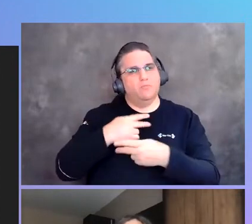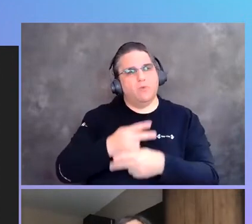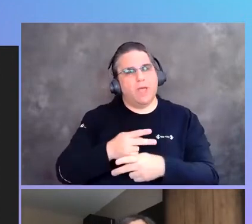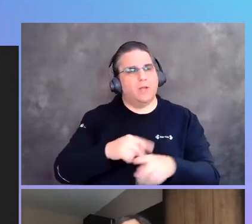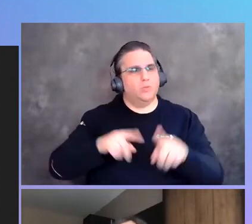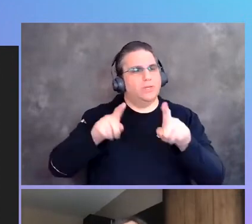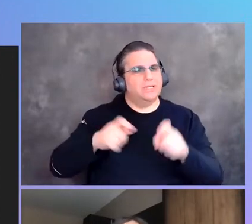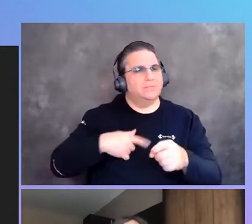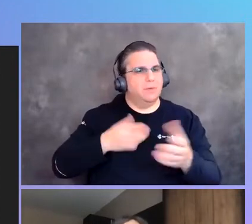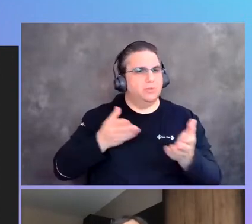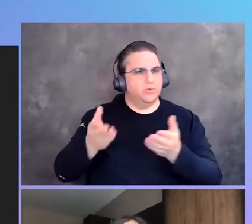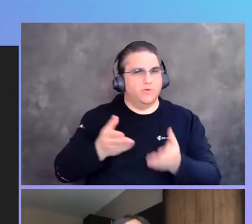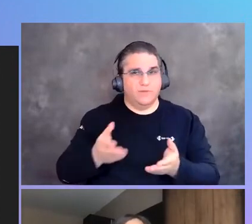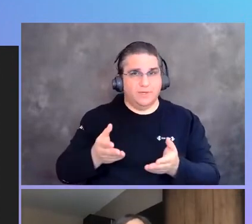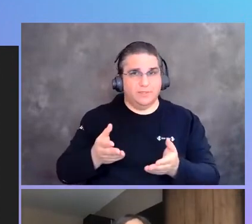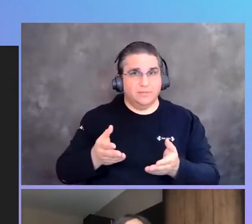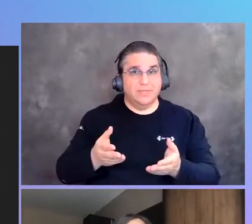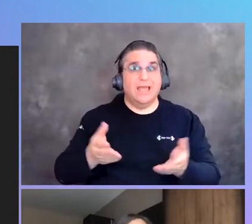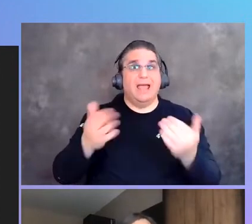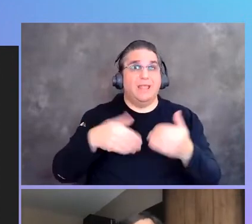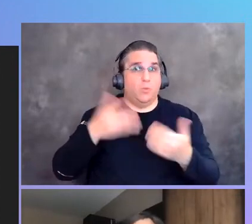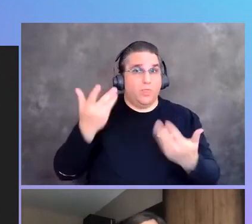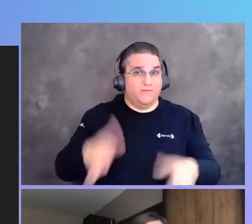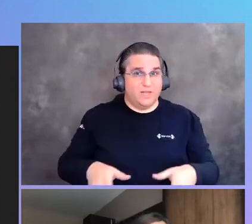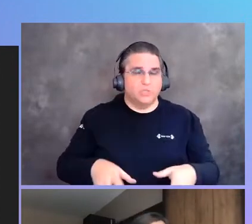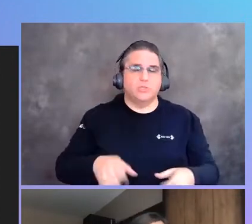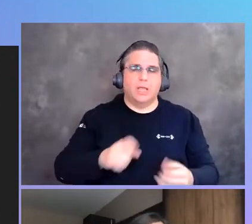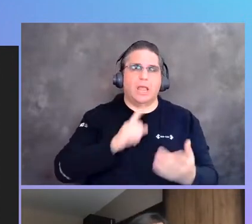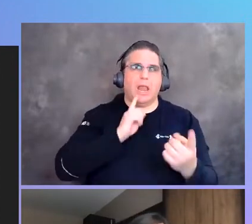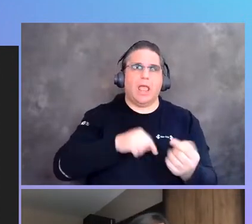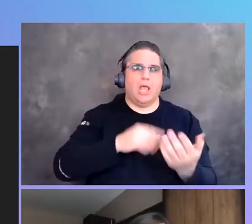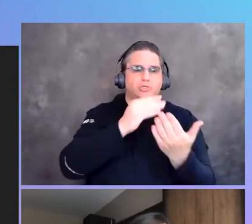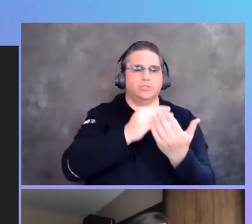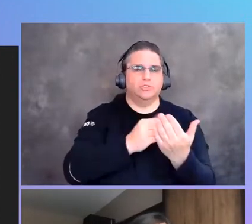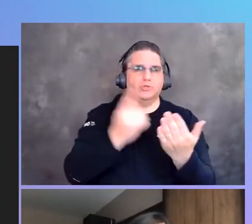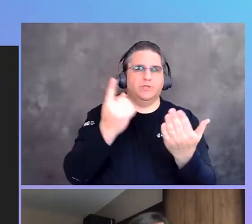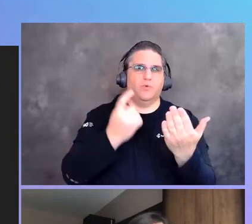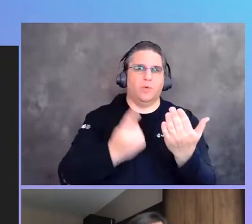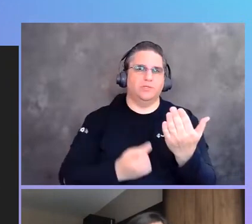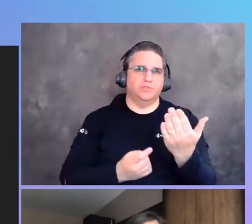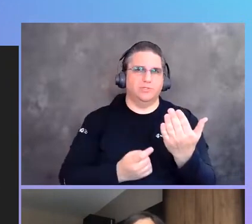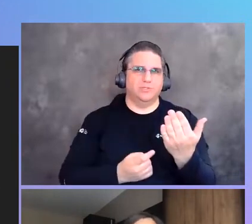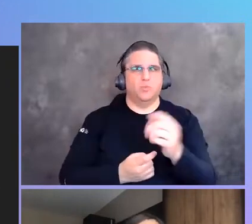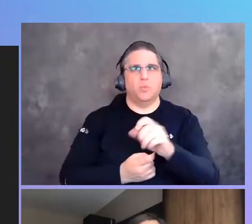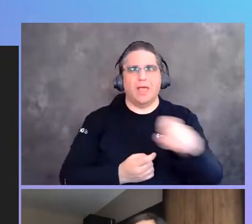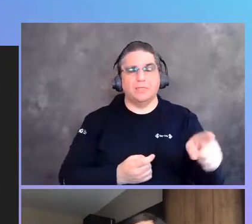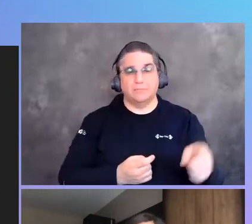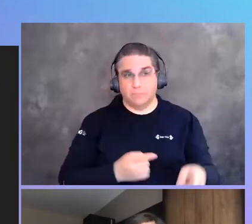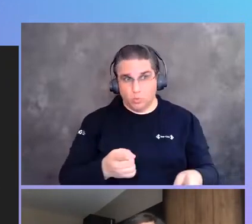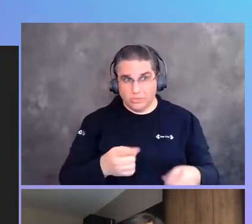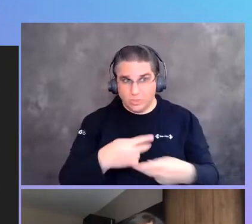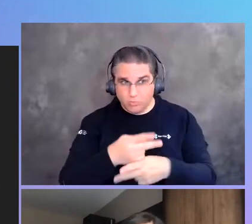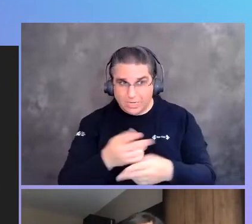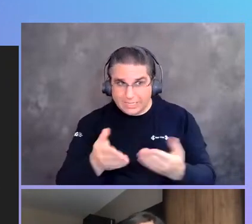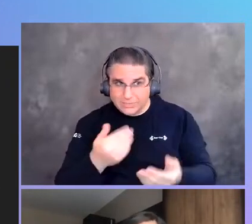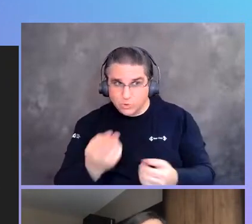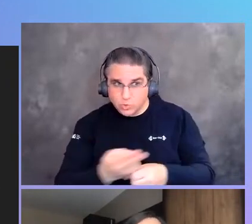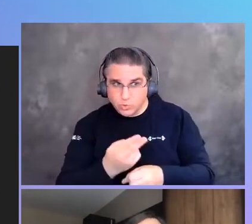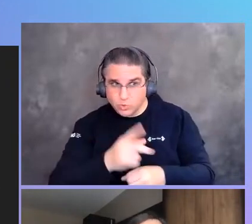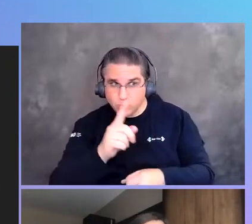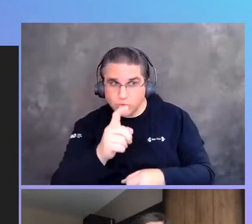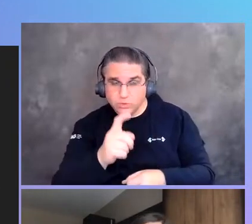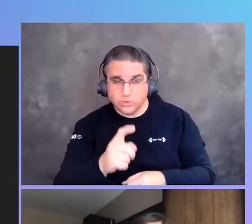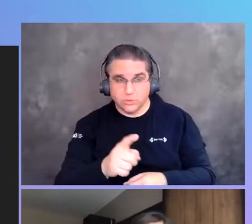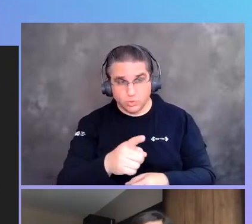answer a series of questions. So for example, how easy to use was this product? Would you come back to this product? Would